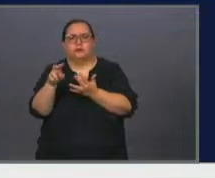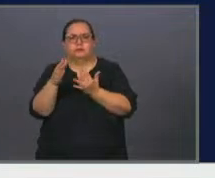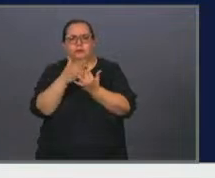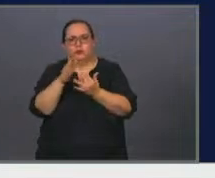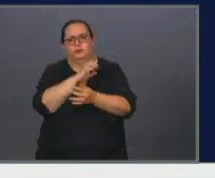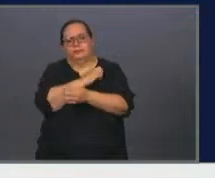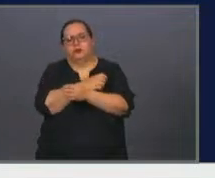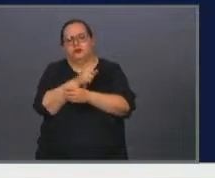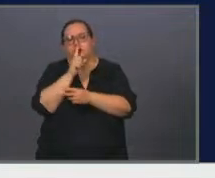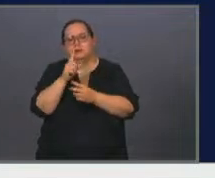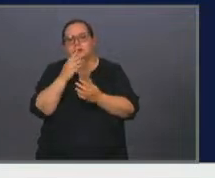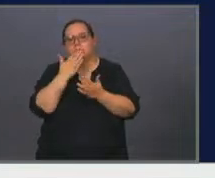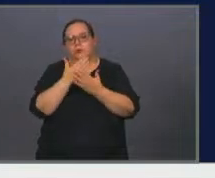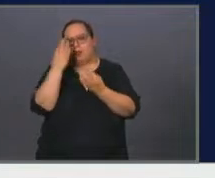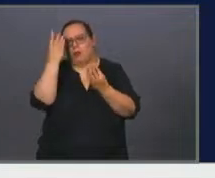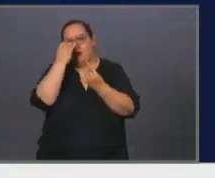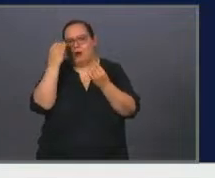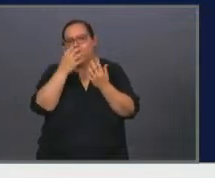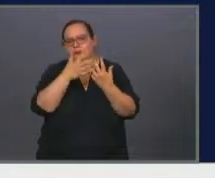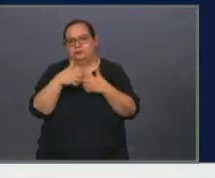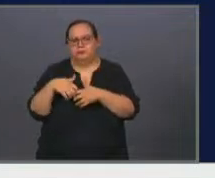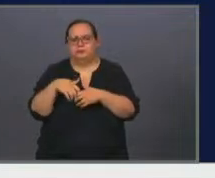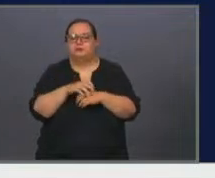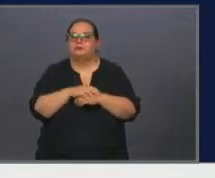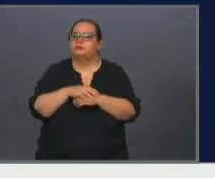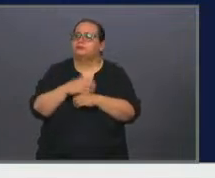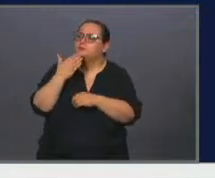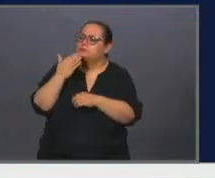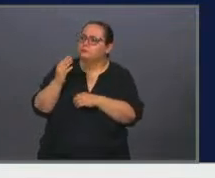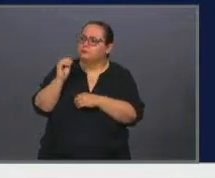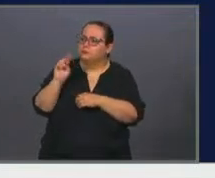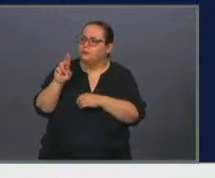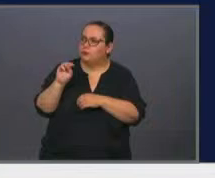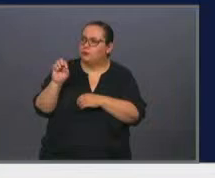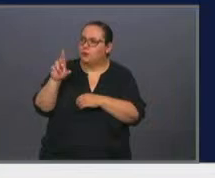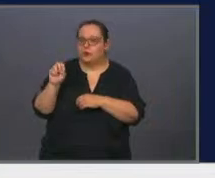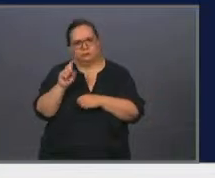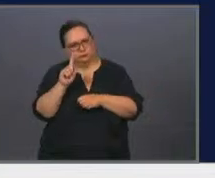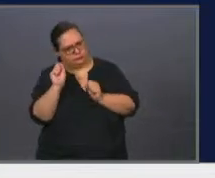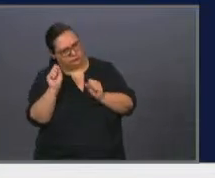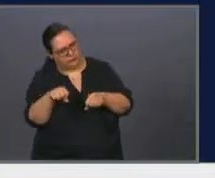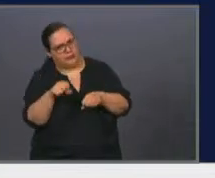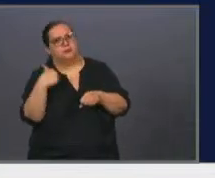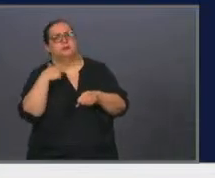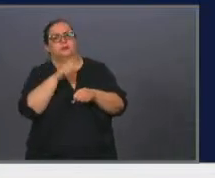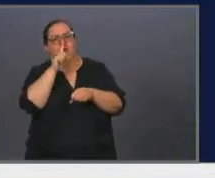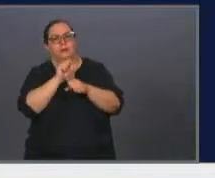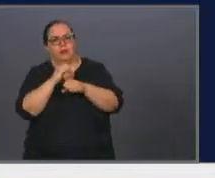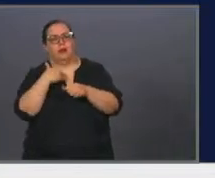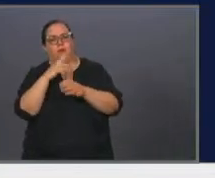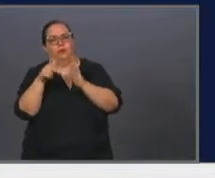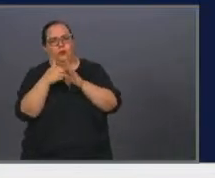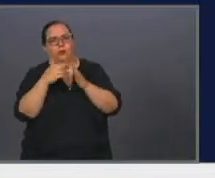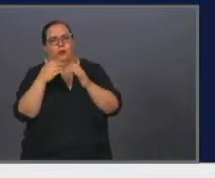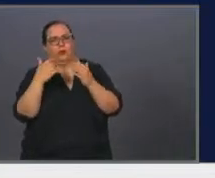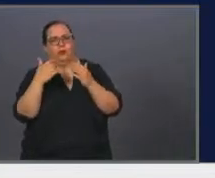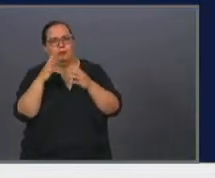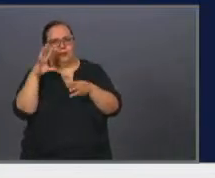out. Thank you. And Mr. Moore. Yes, we absolutely do have a role to play. And I was excited that on July 31st, right